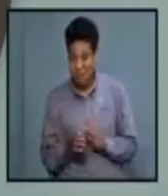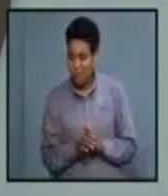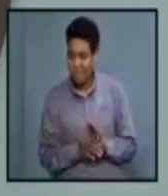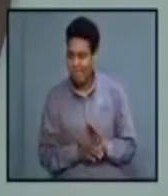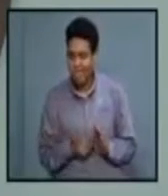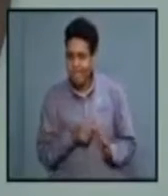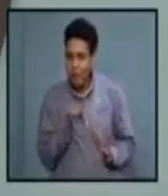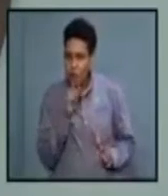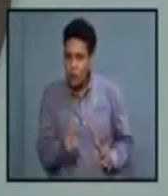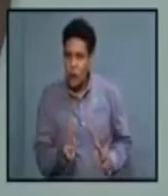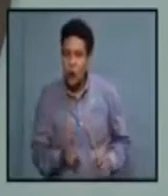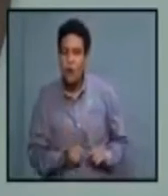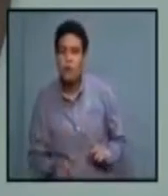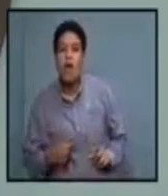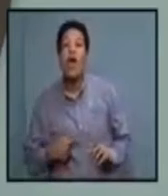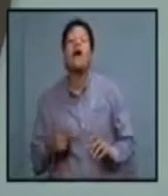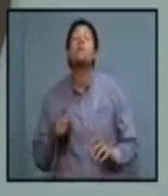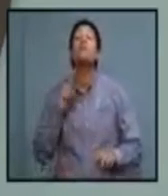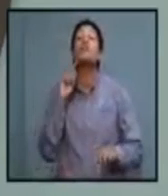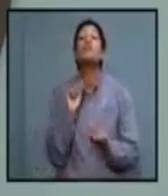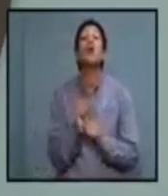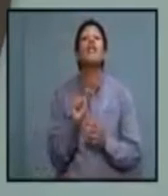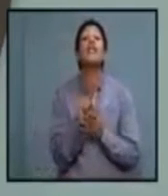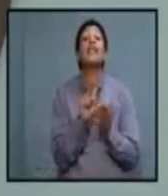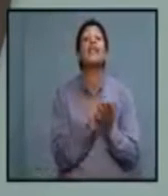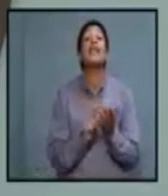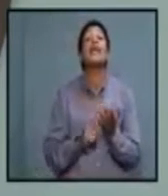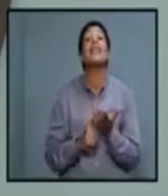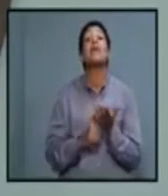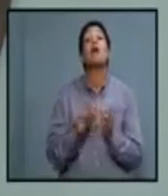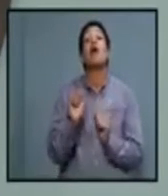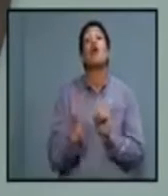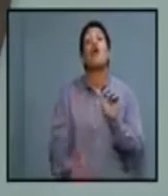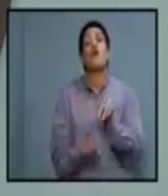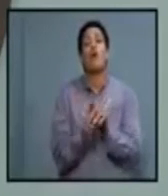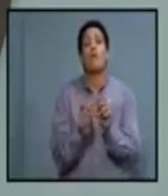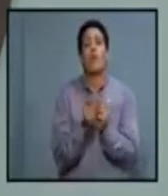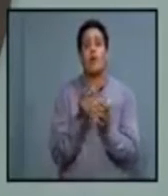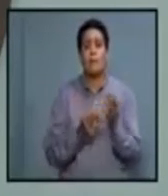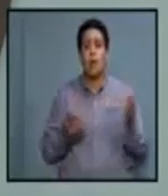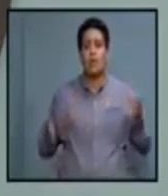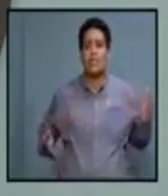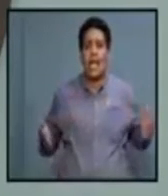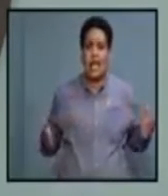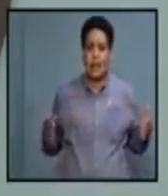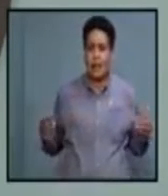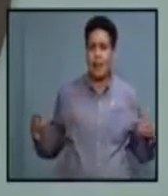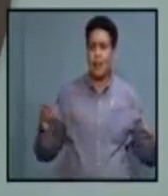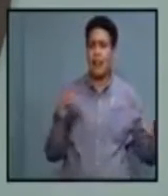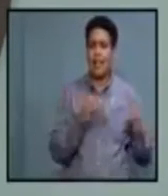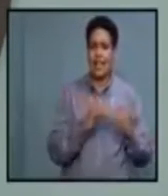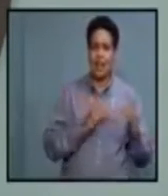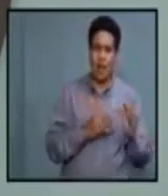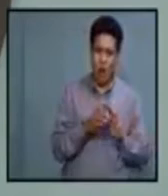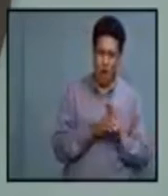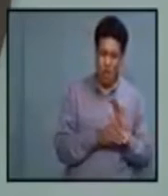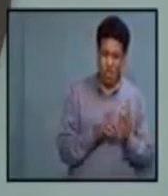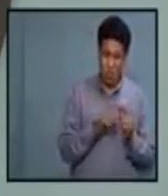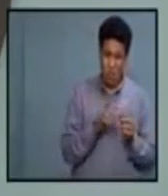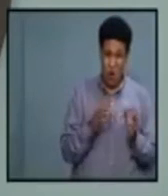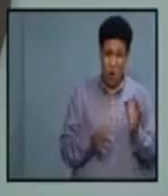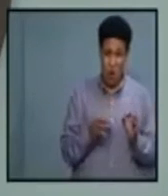certain that the legal debate, Jovan, could come up with both sides of the argument within our constitution and a court